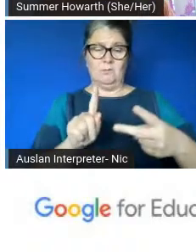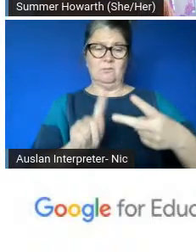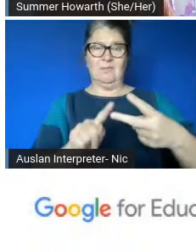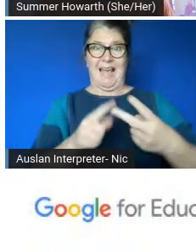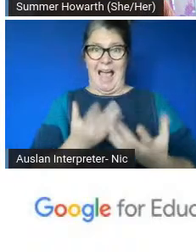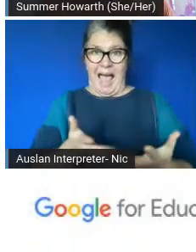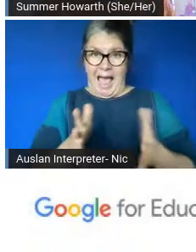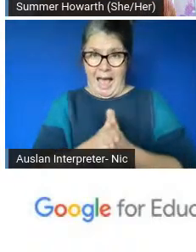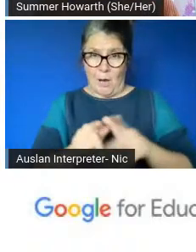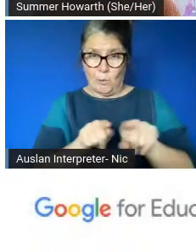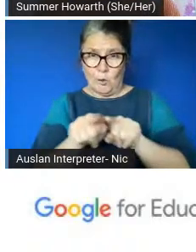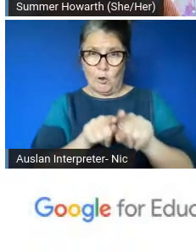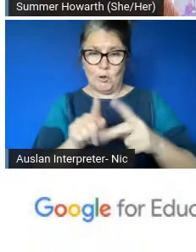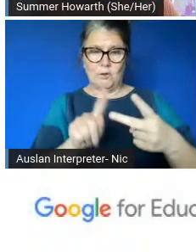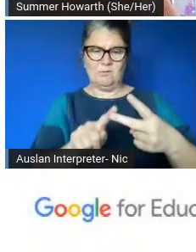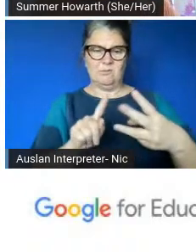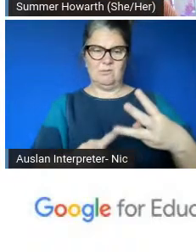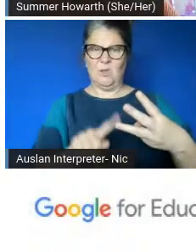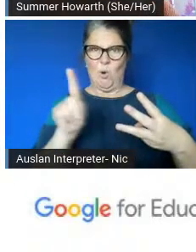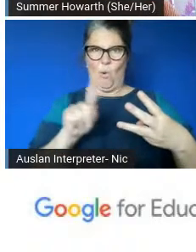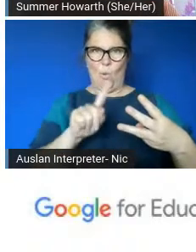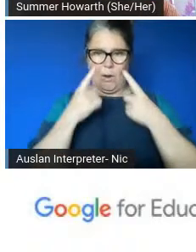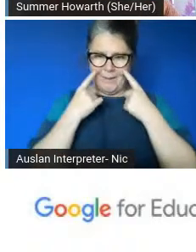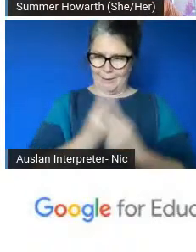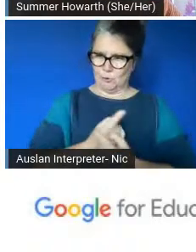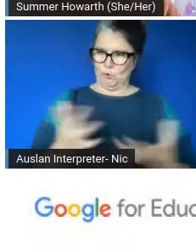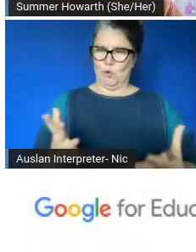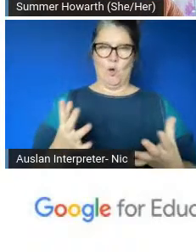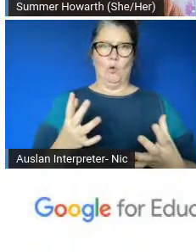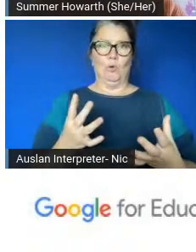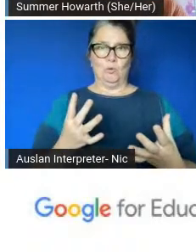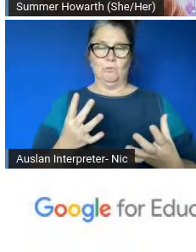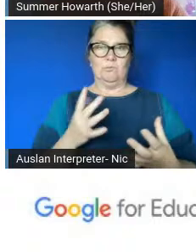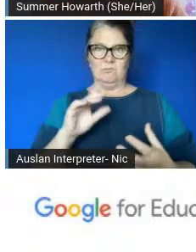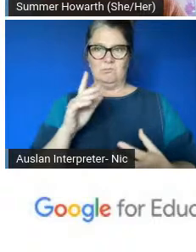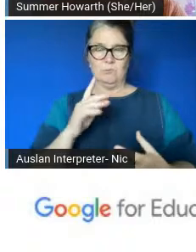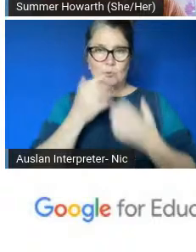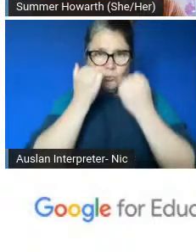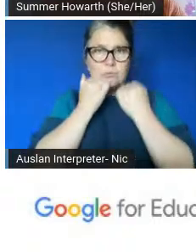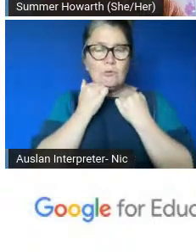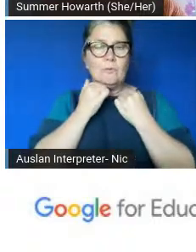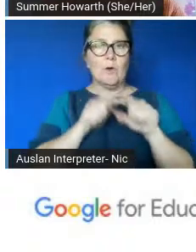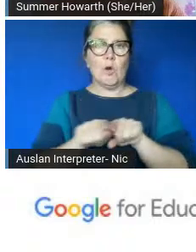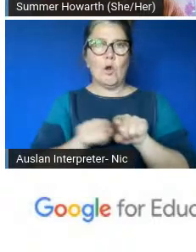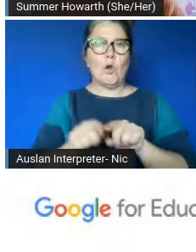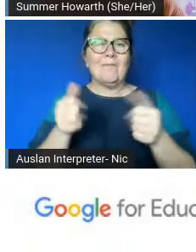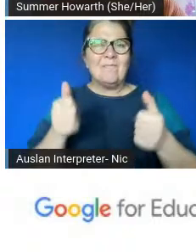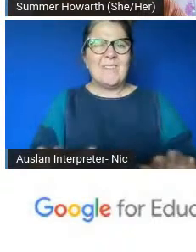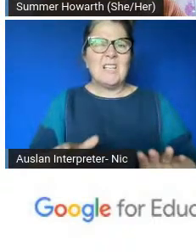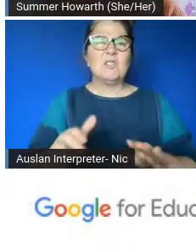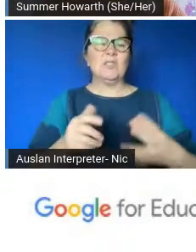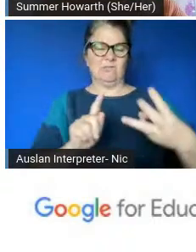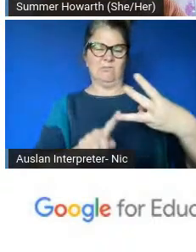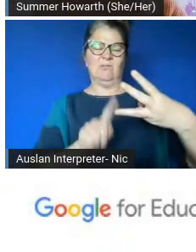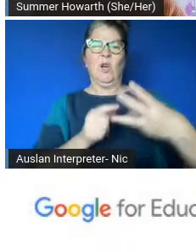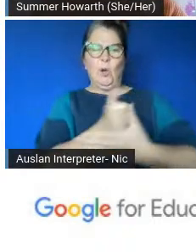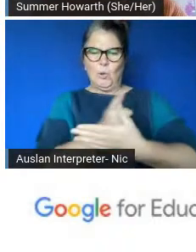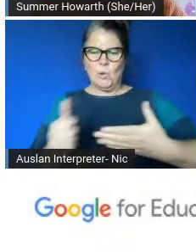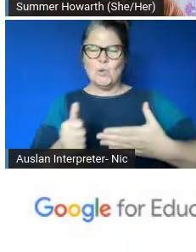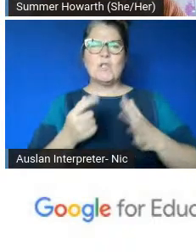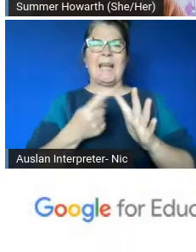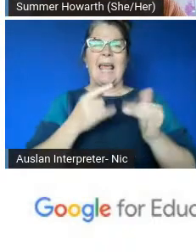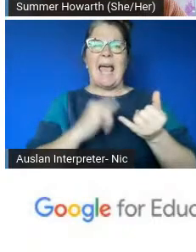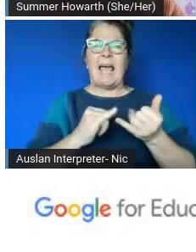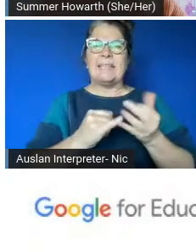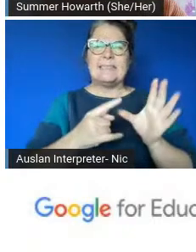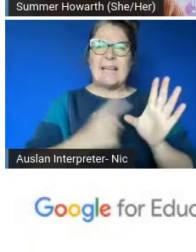the proxy for learning that they create. And traditionally that is essays and tests and things, but there are many, many ways, as we